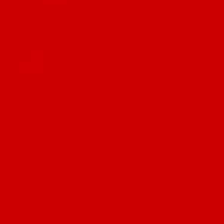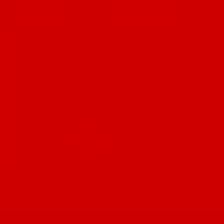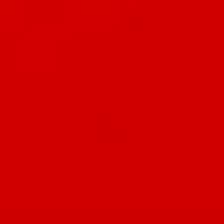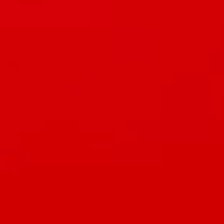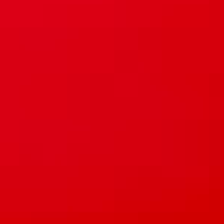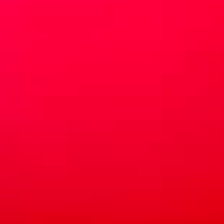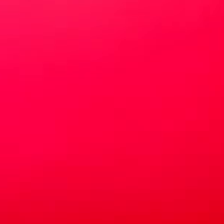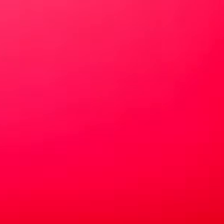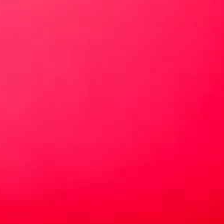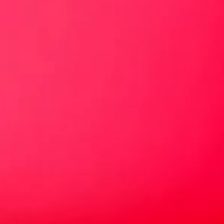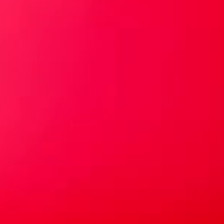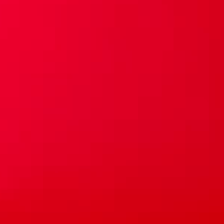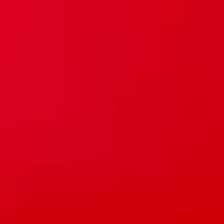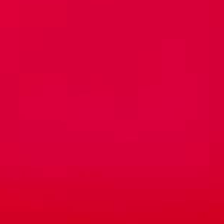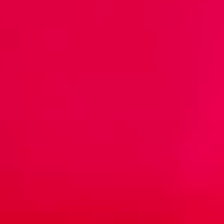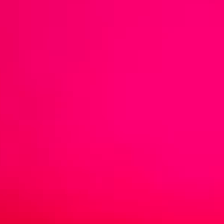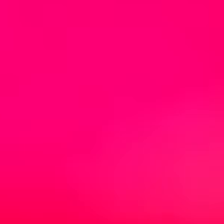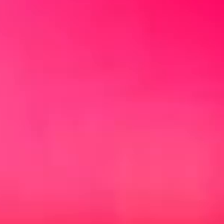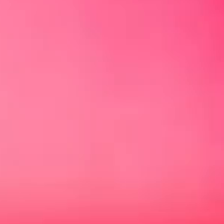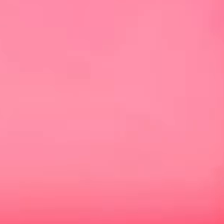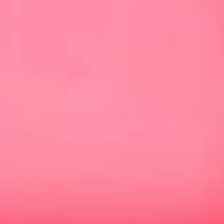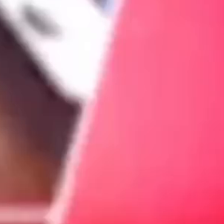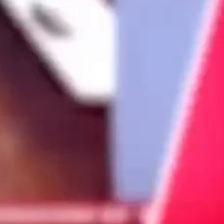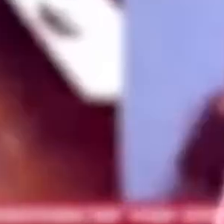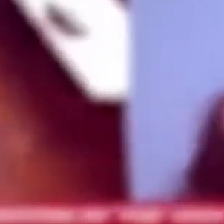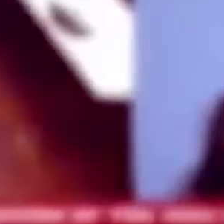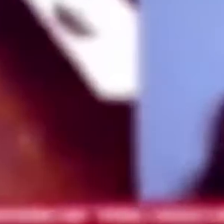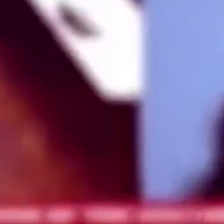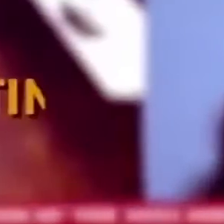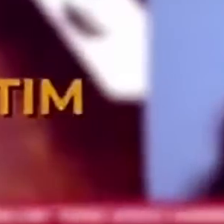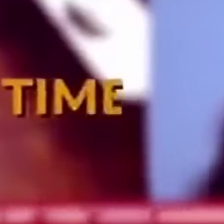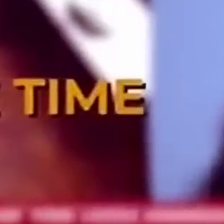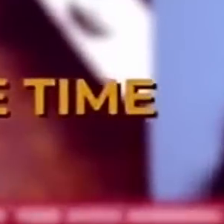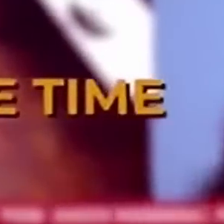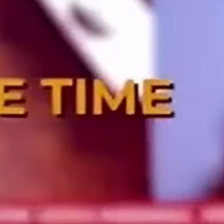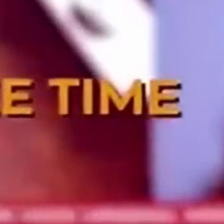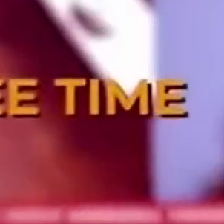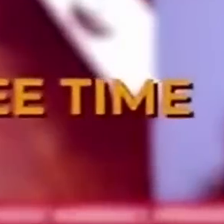You can now advertise on Parliament Television and Parliament Radio.